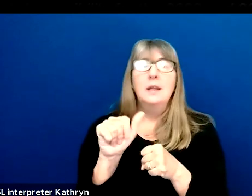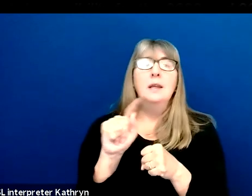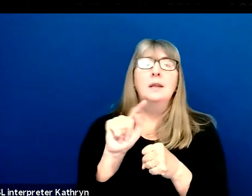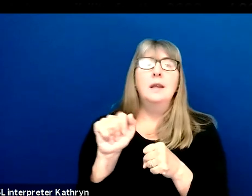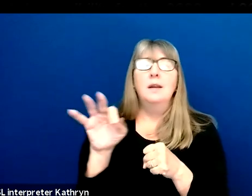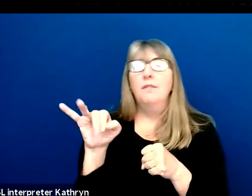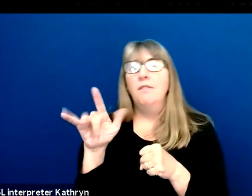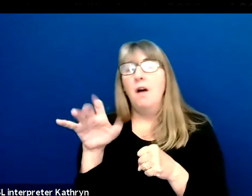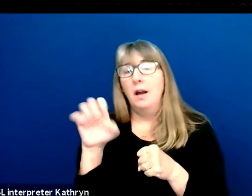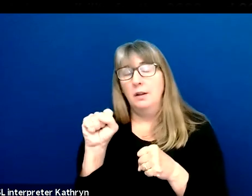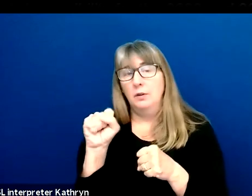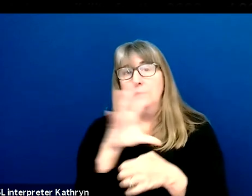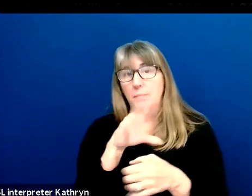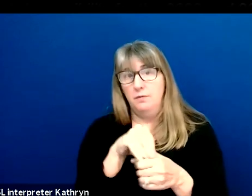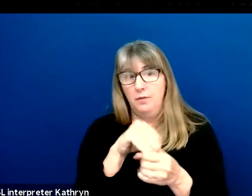those sonifications.